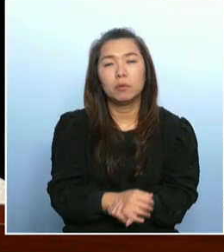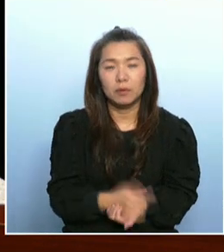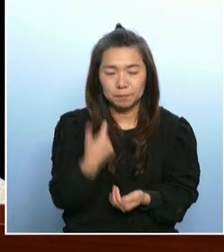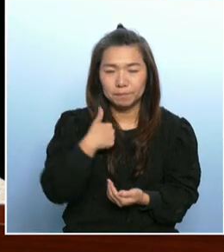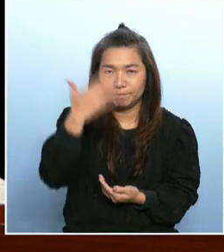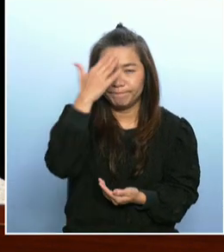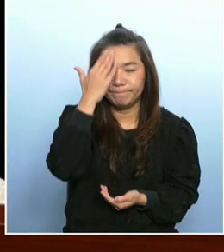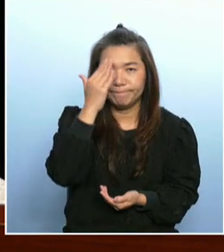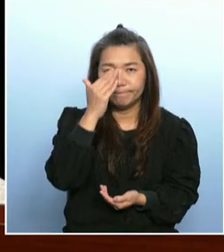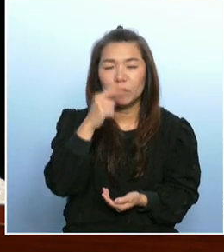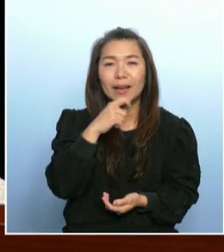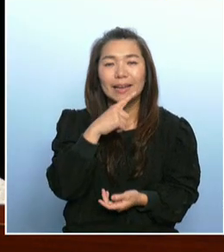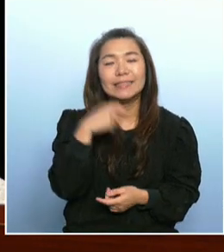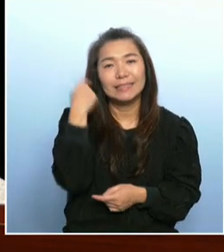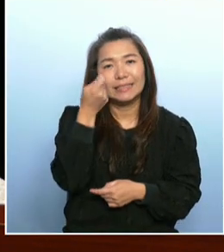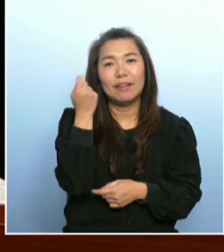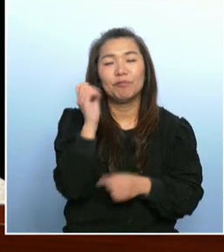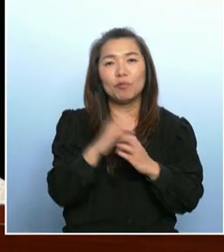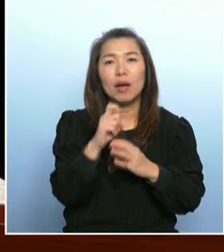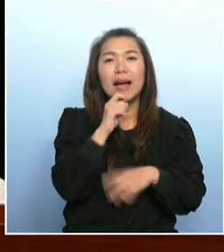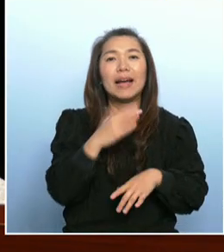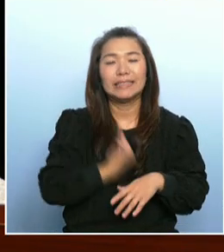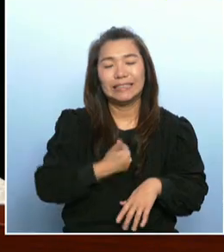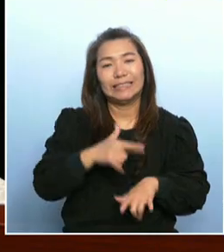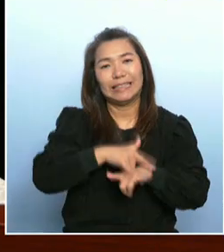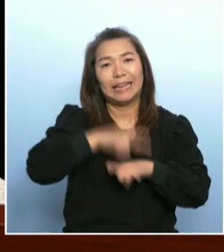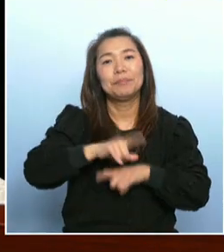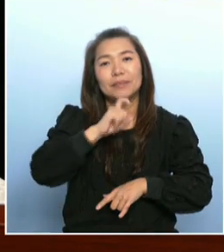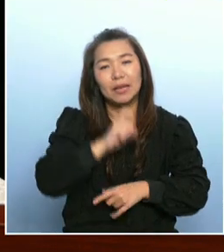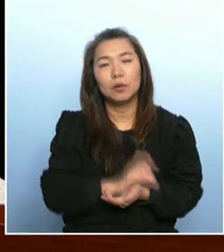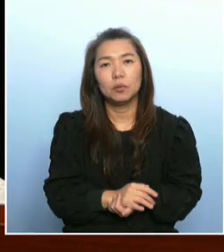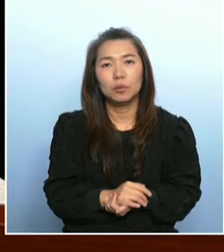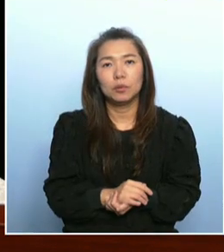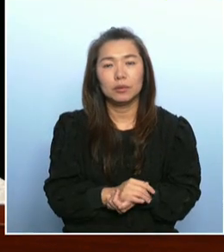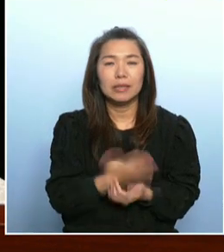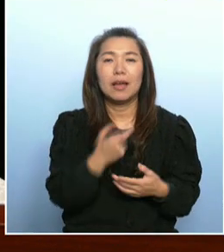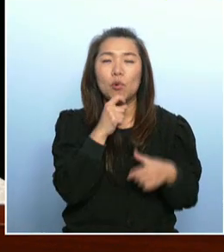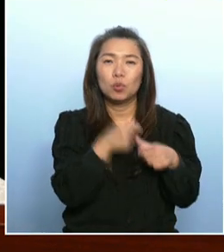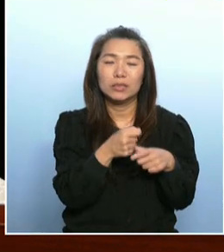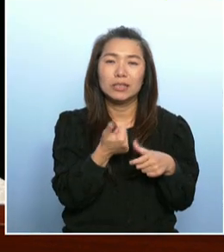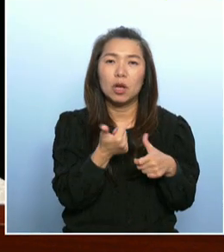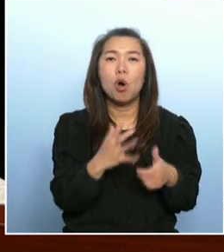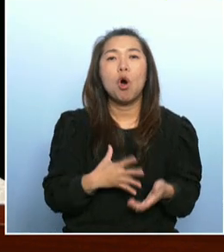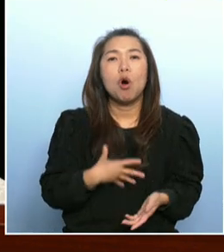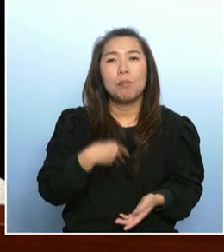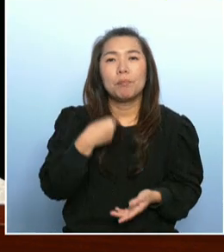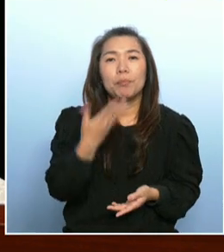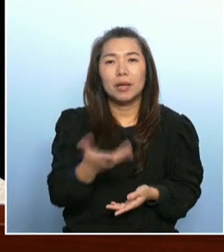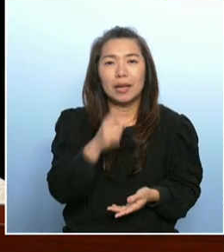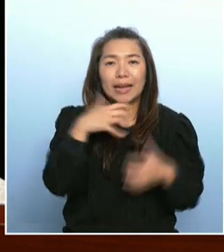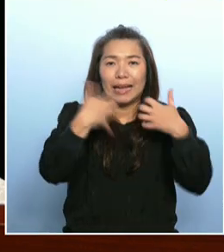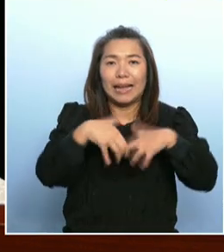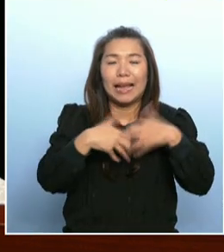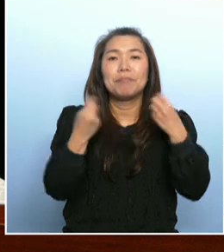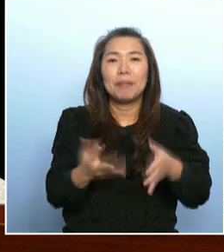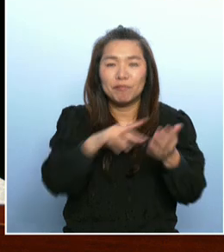devices are not subsidized. I know that we do have charitable funds in the social welfare sector, and some